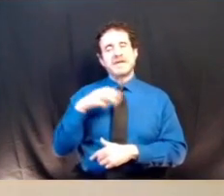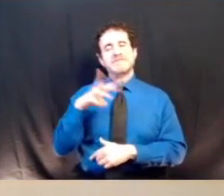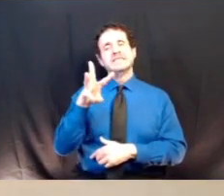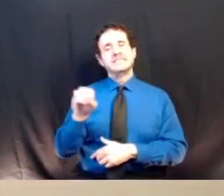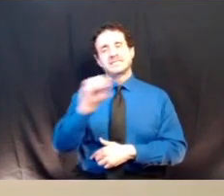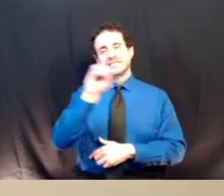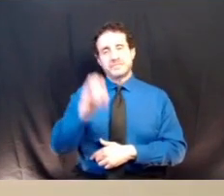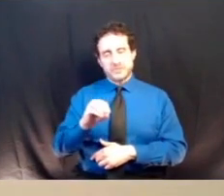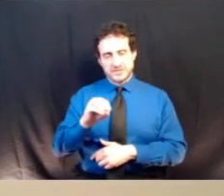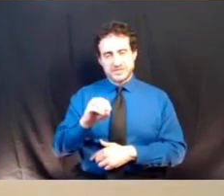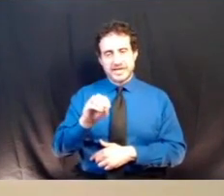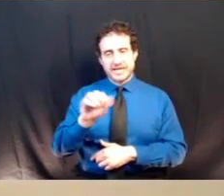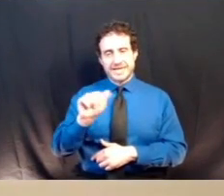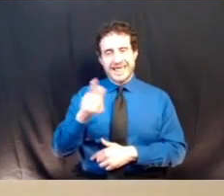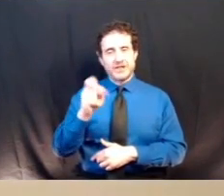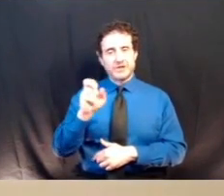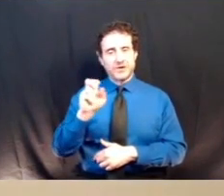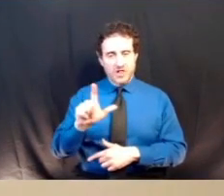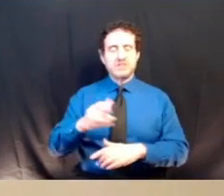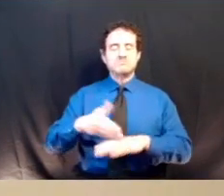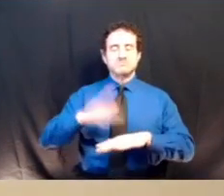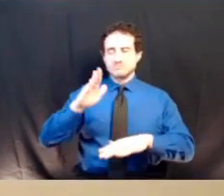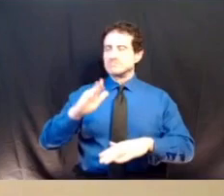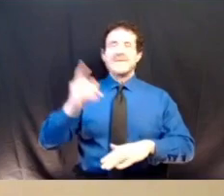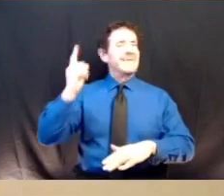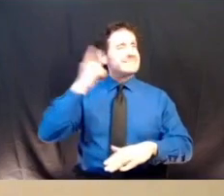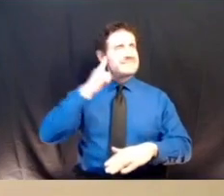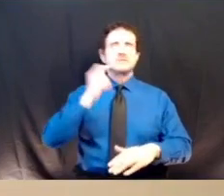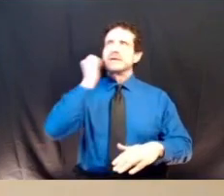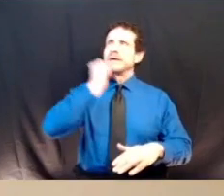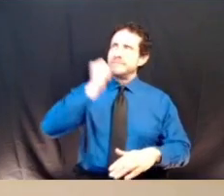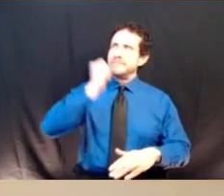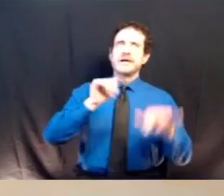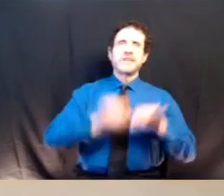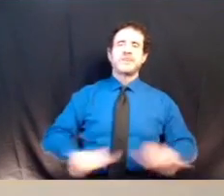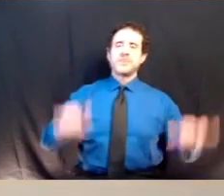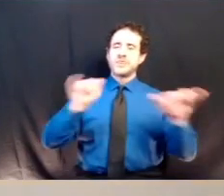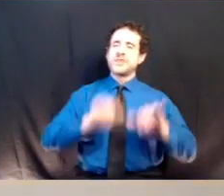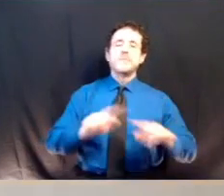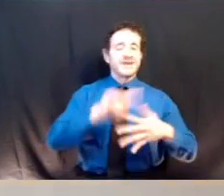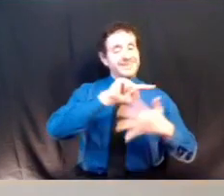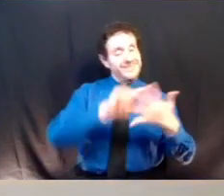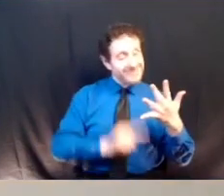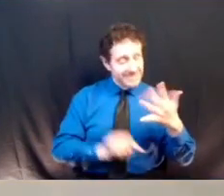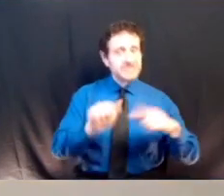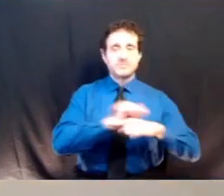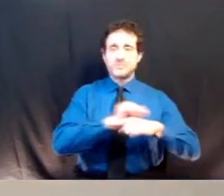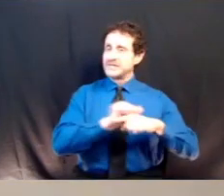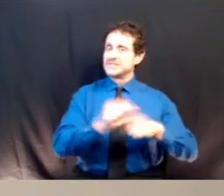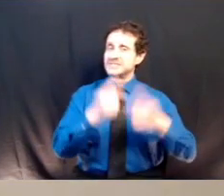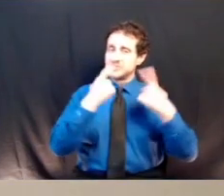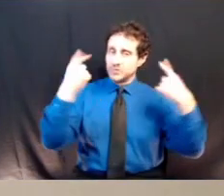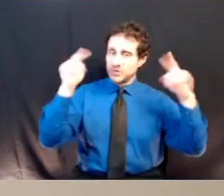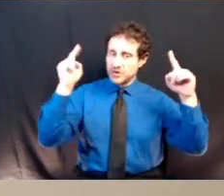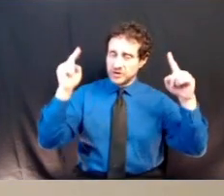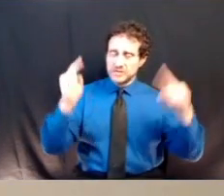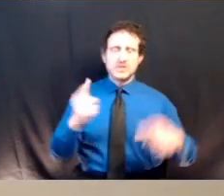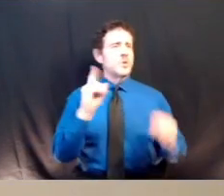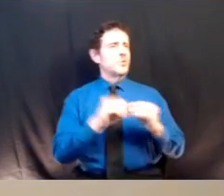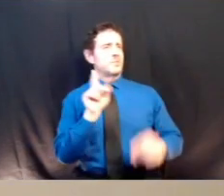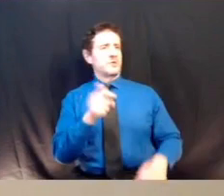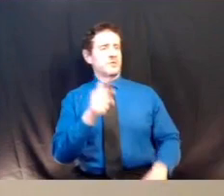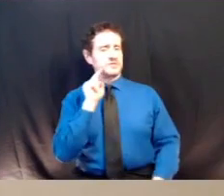will see. They sound mundane, but they are tried and true and will work. Dr. Ezike, one more. This is from Sarah Schulte